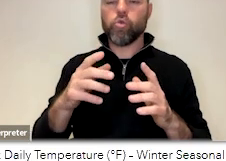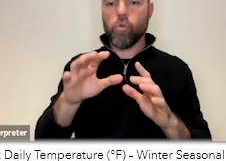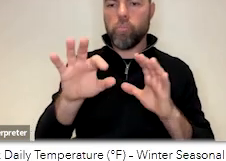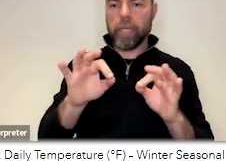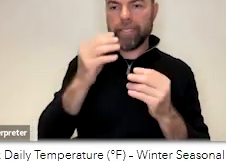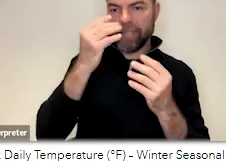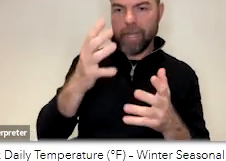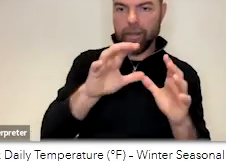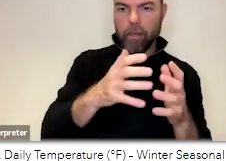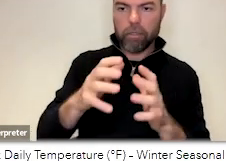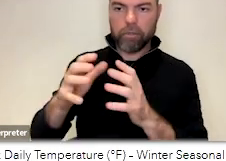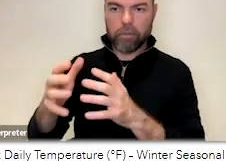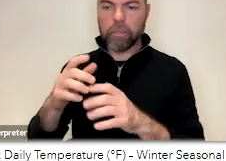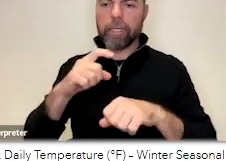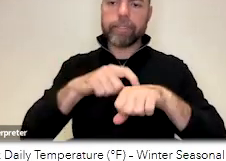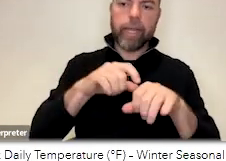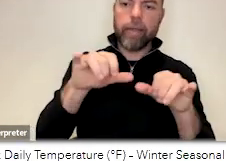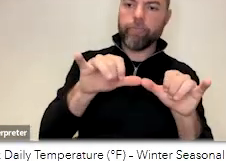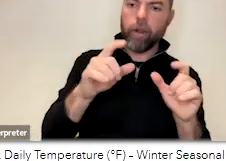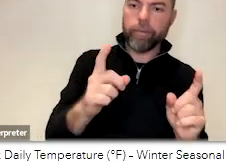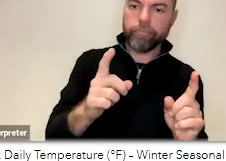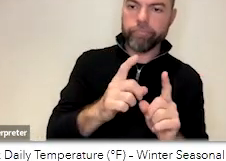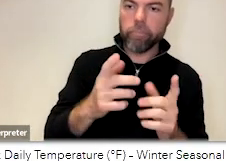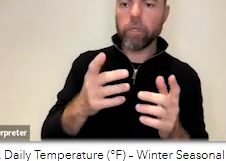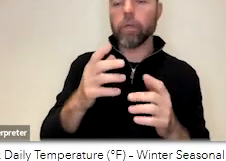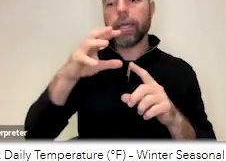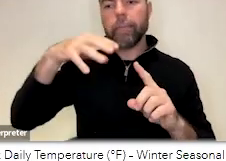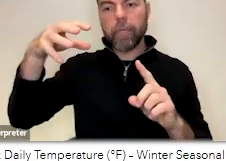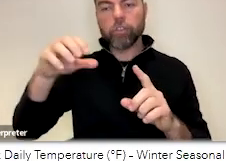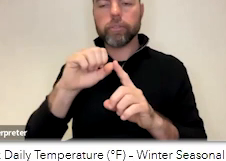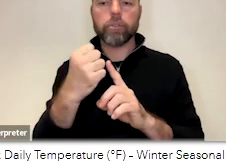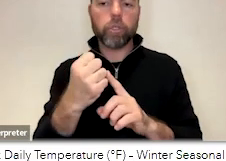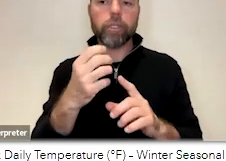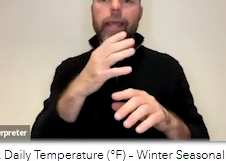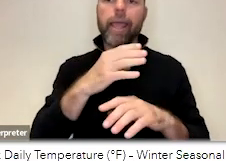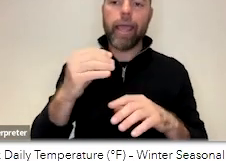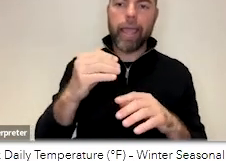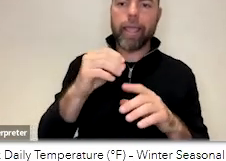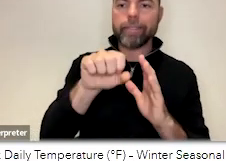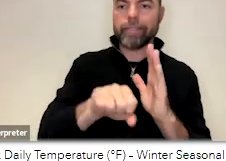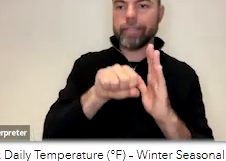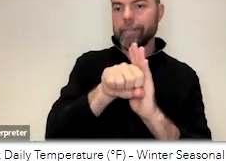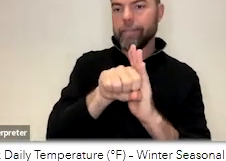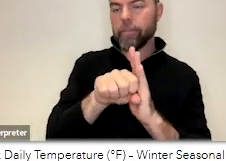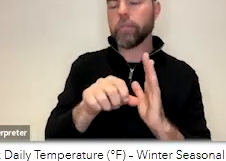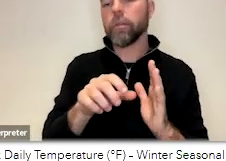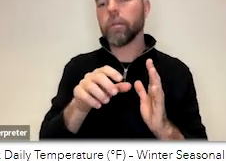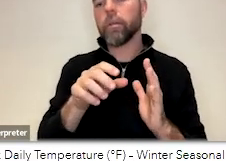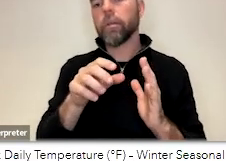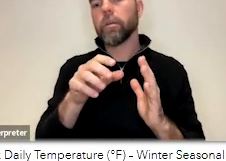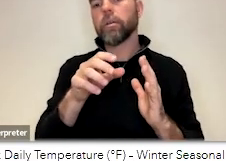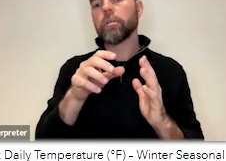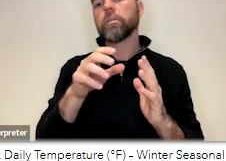data. So time frame, emissions scenario, and seasonality. We'll get to some